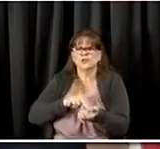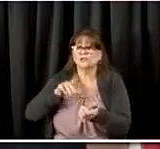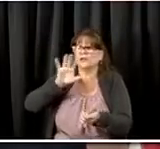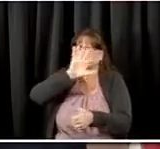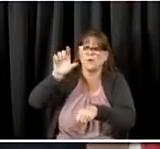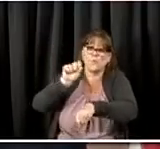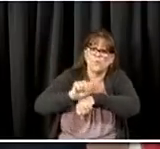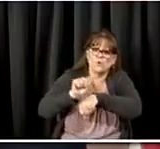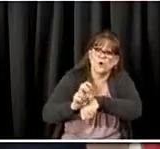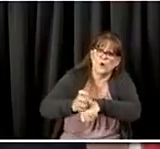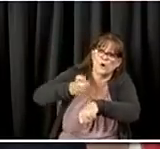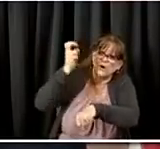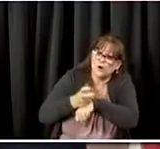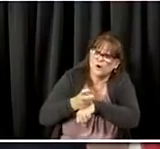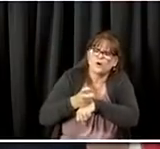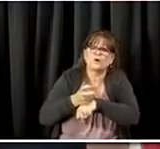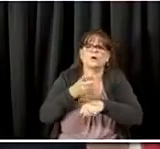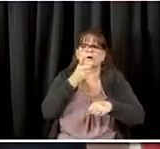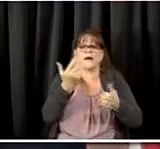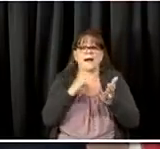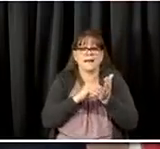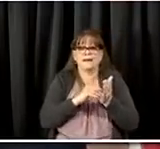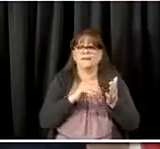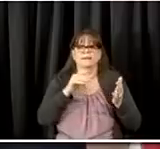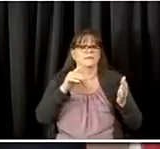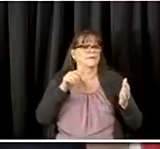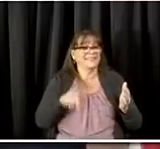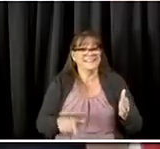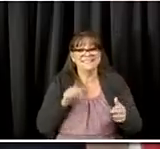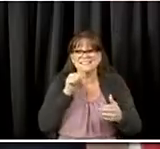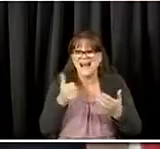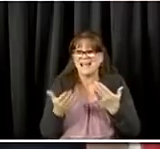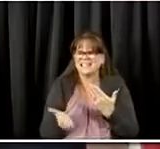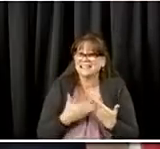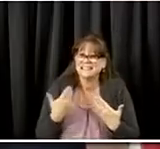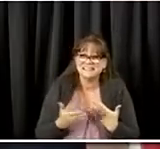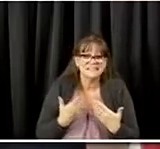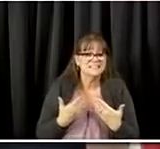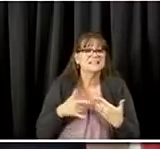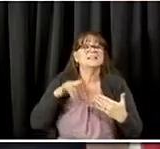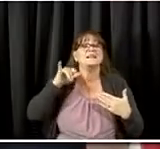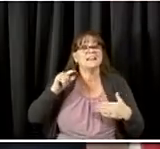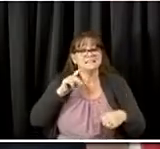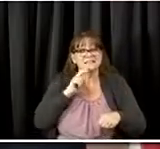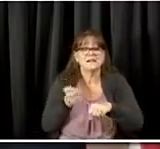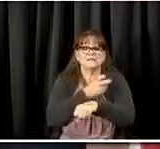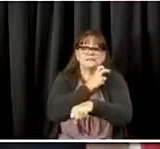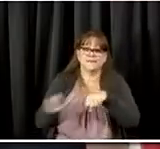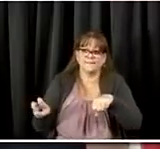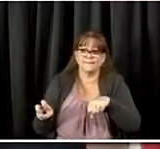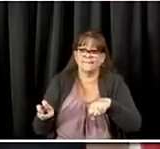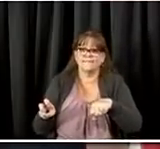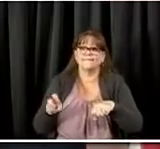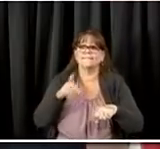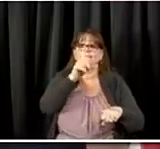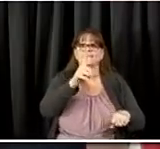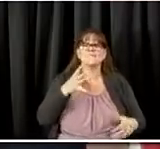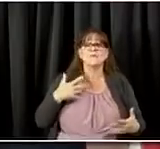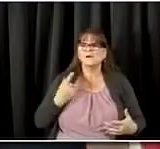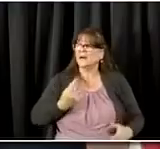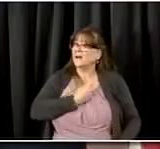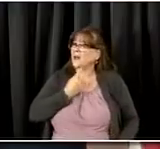difficult social distancing and make it happen in our own lives. We all, if you're young and single, you want to go on dates, you want to see people, you want to go out. If